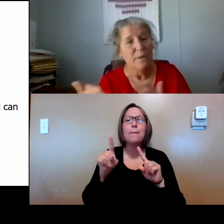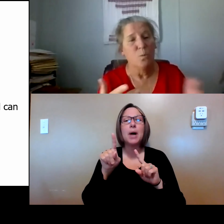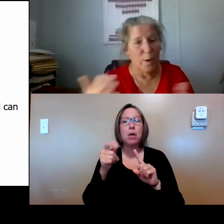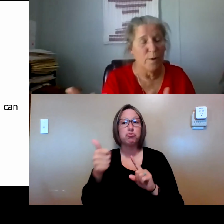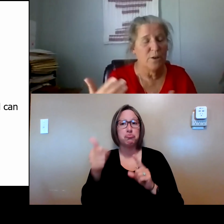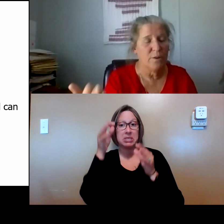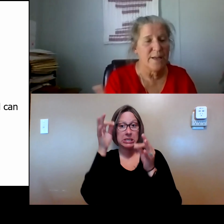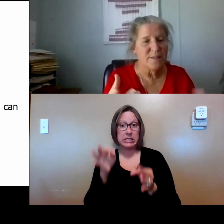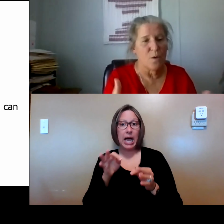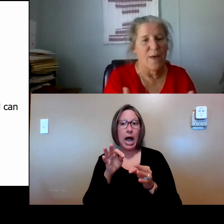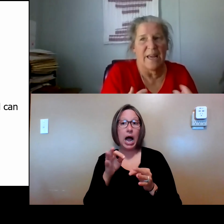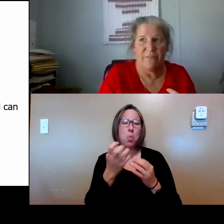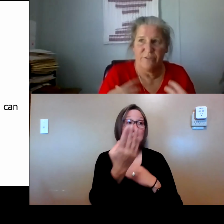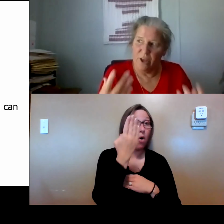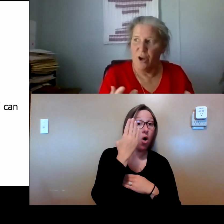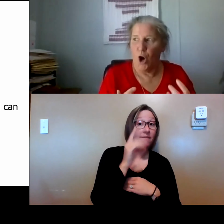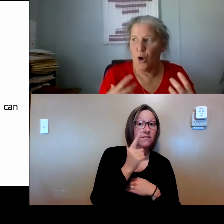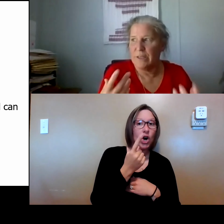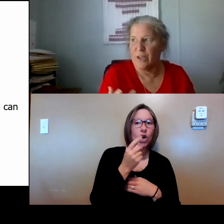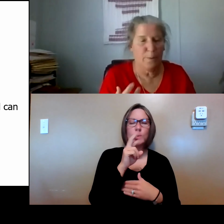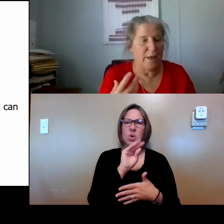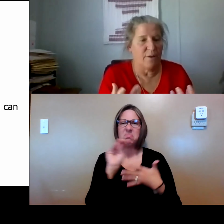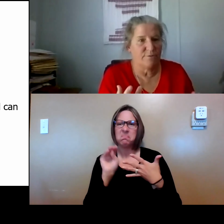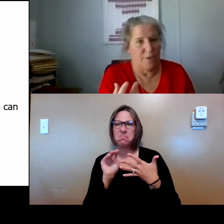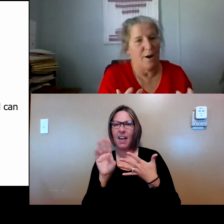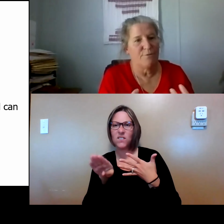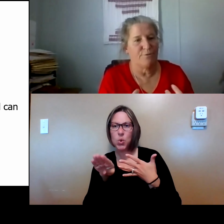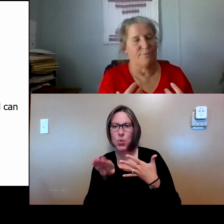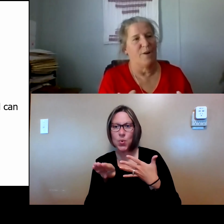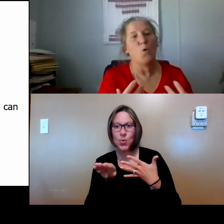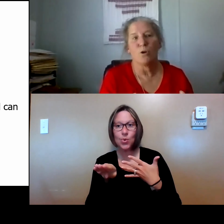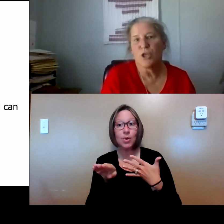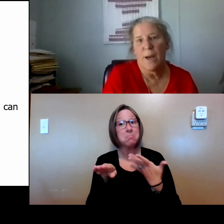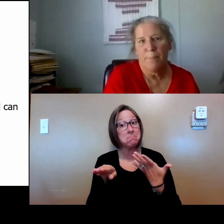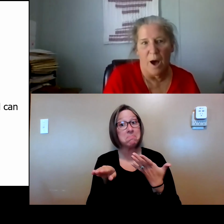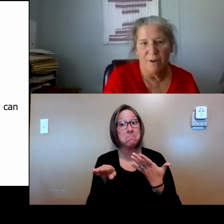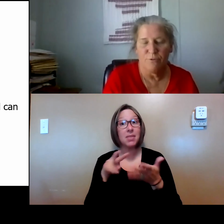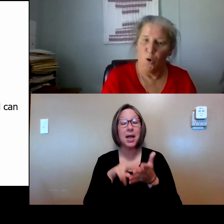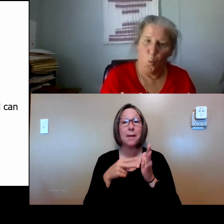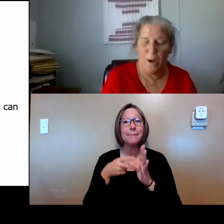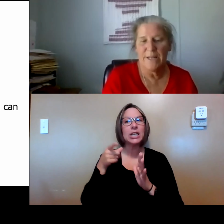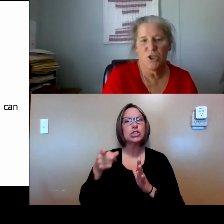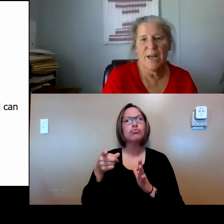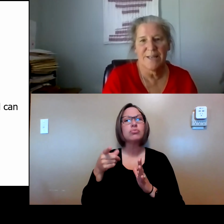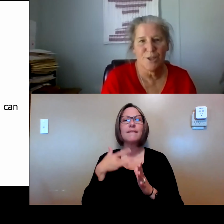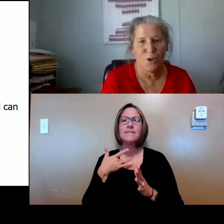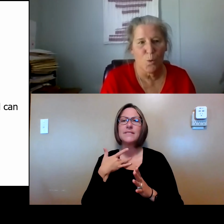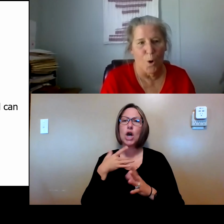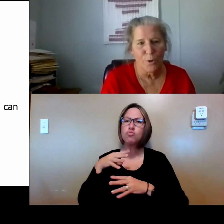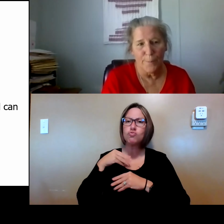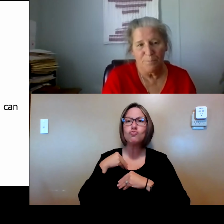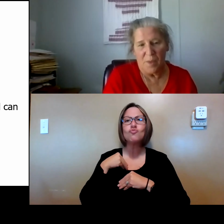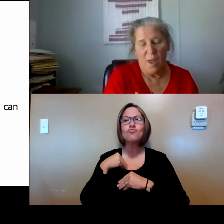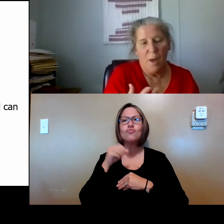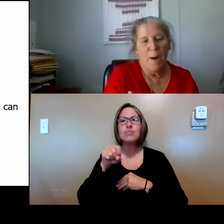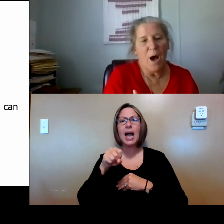decide when we do this. So that gives her a little bit of ownership of when she has to do her